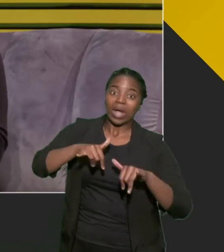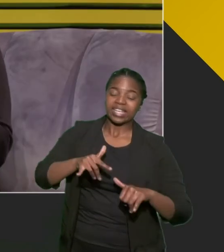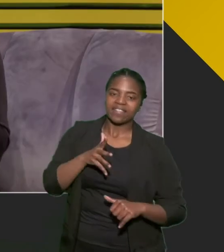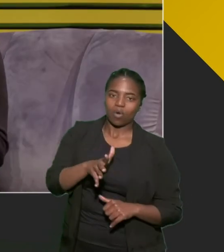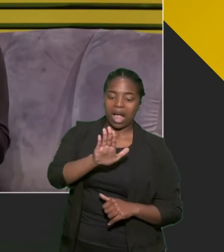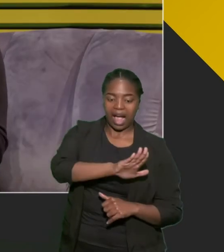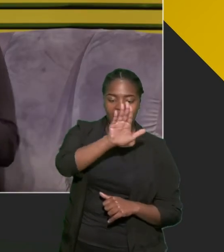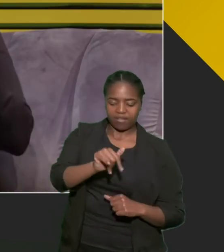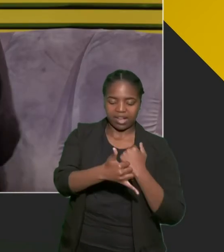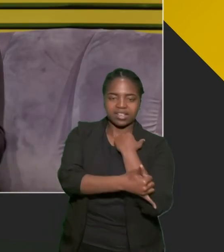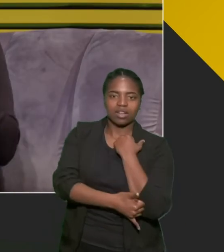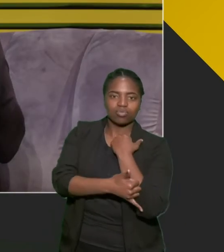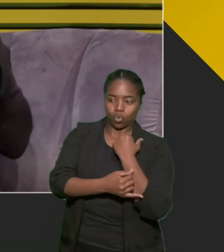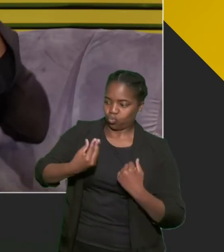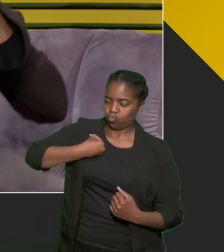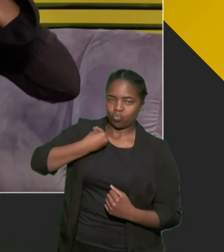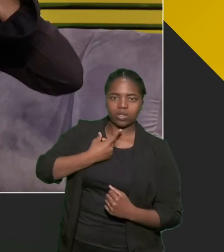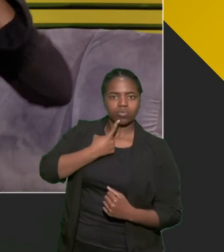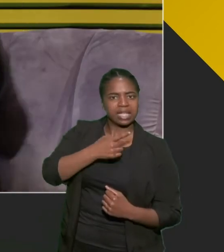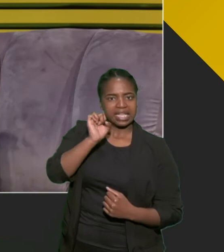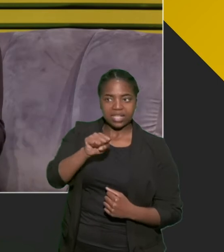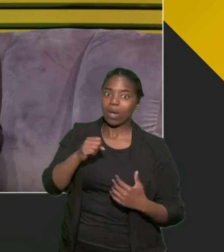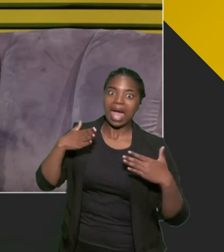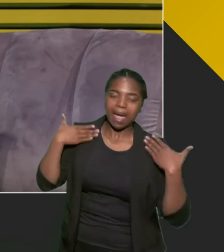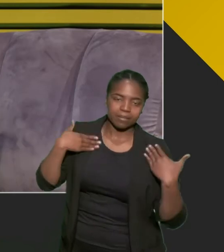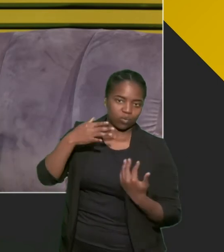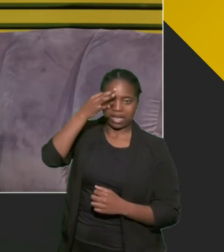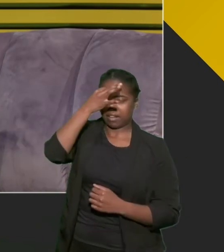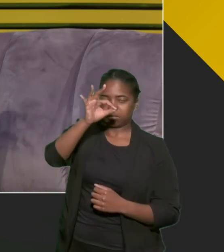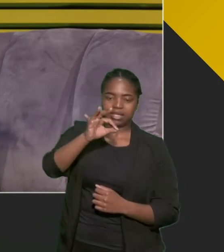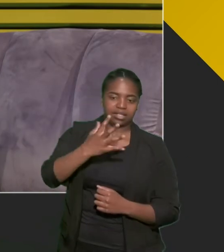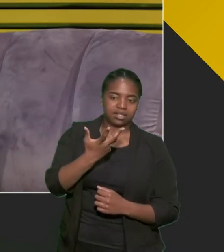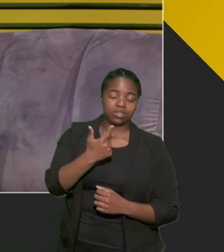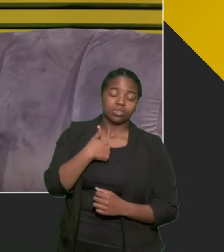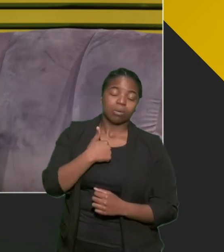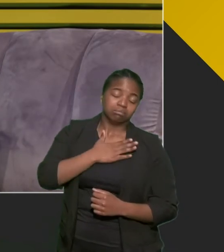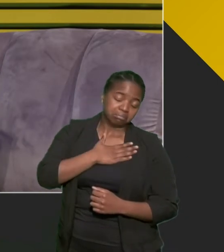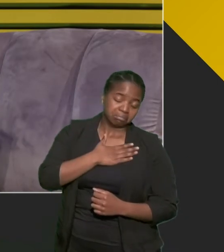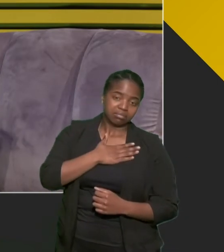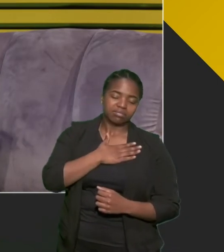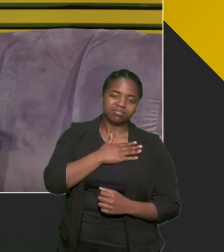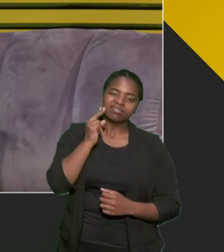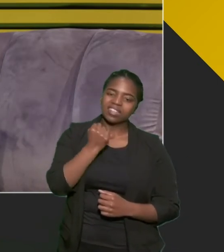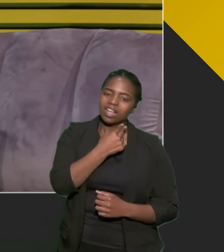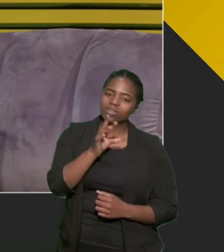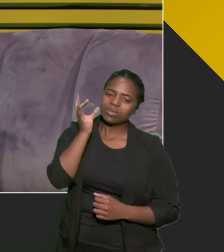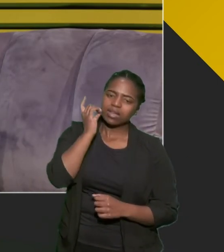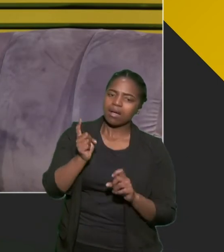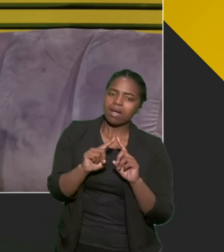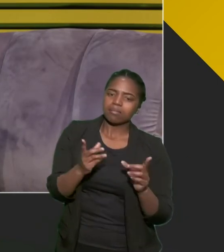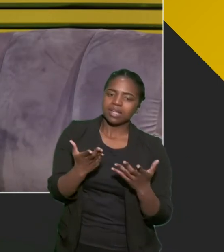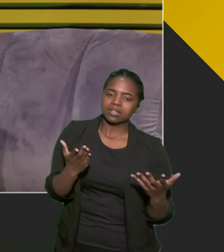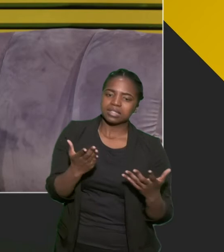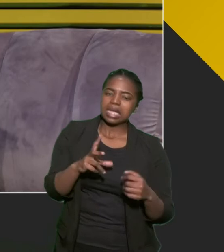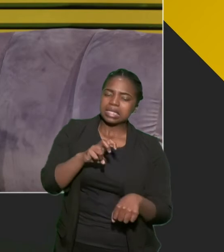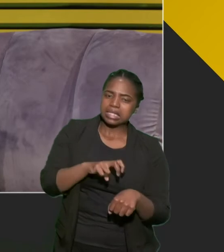that African country where the youth is going to say we are happy with the current leadership. So it's very, very lovely to hear. But of course, there needs